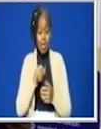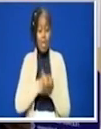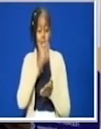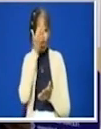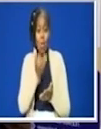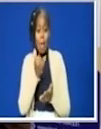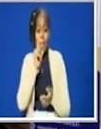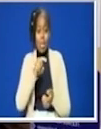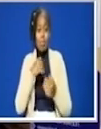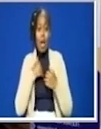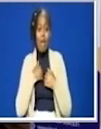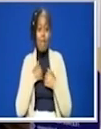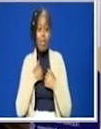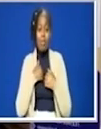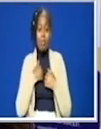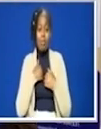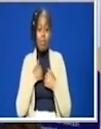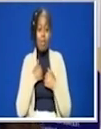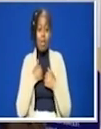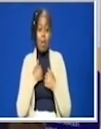so we can work at night, because we're essential services.